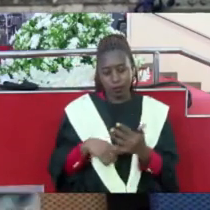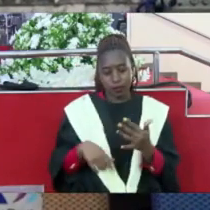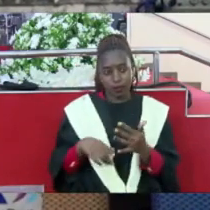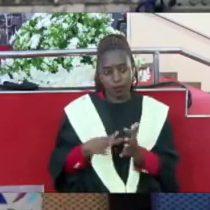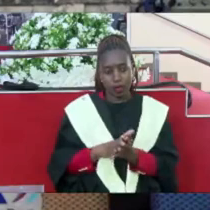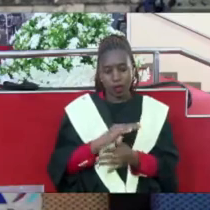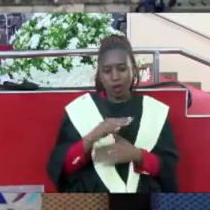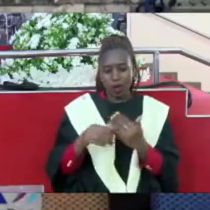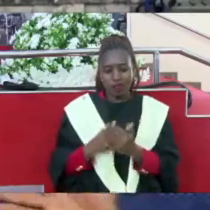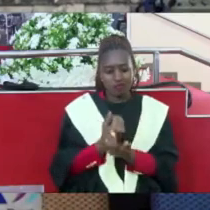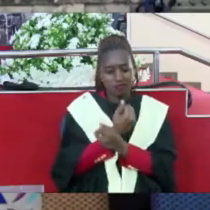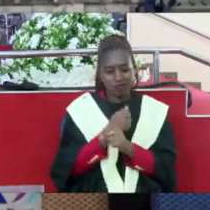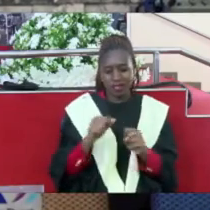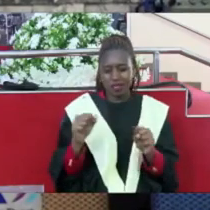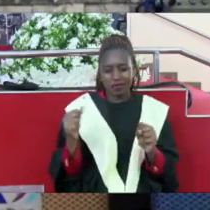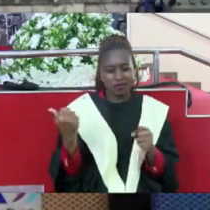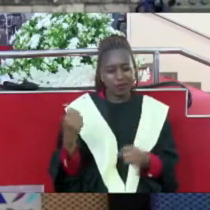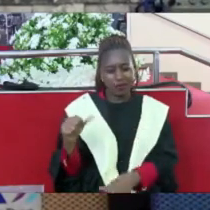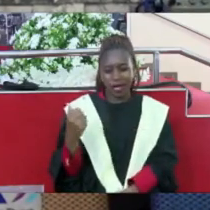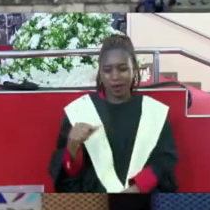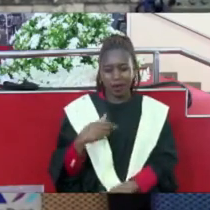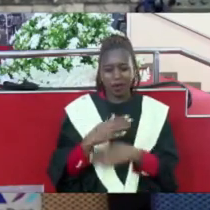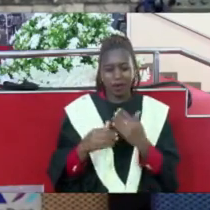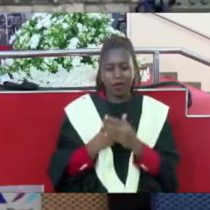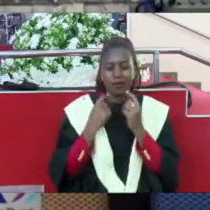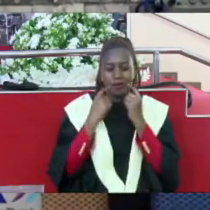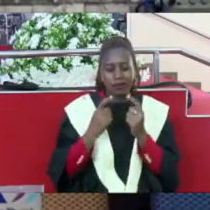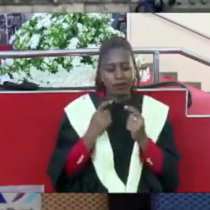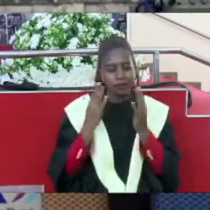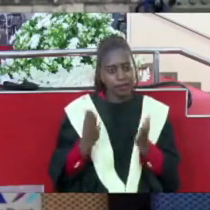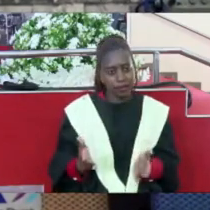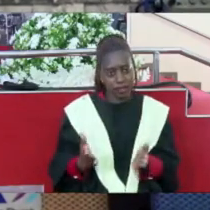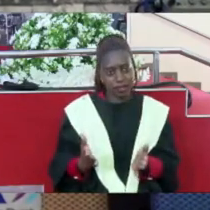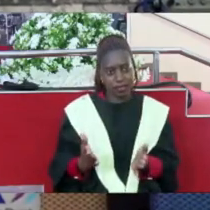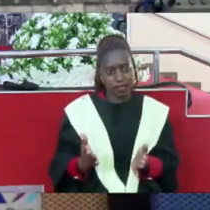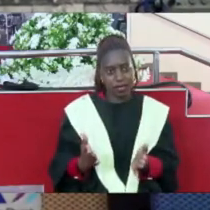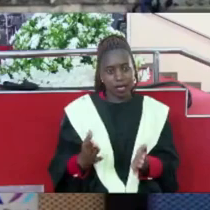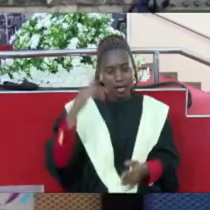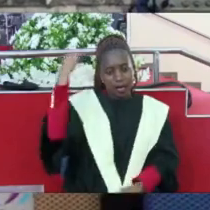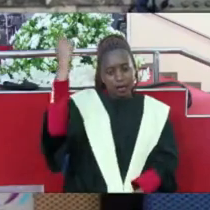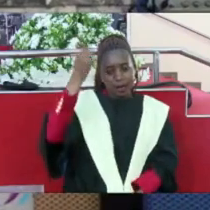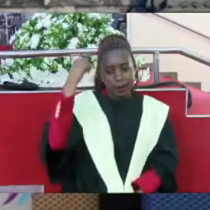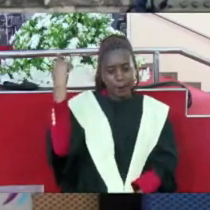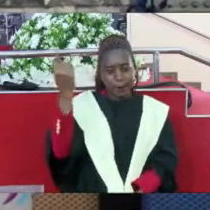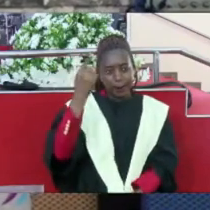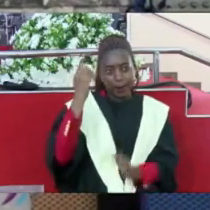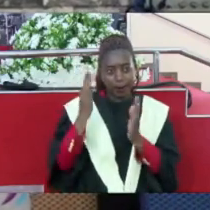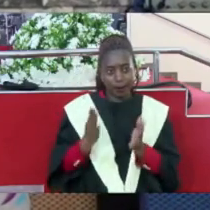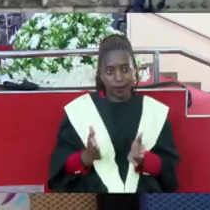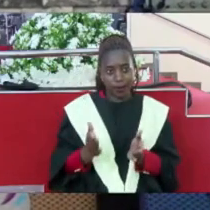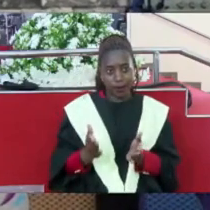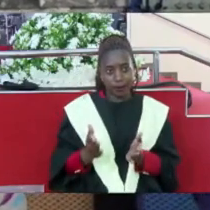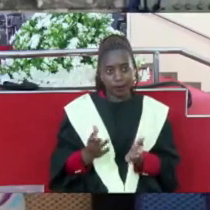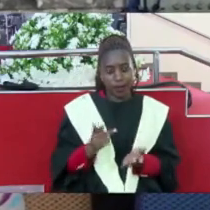kafiri. And all of us were sinners. Hata wale walifanya kazi kwao ya kuchunga mbuzi. Even those who will take the care of their sheep. Waliwekewa chakula kwa